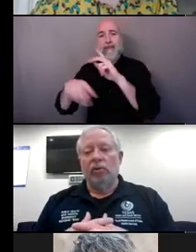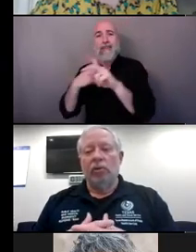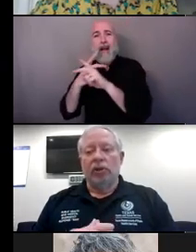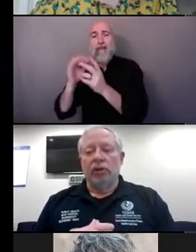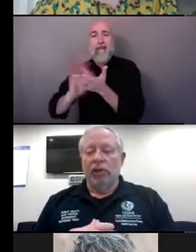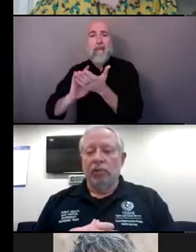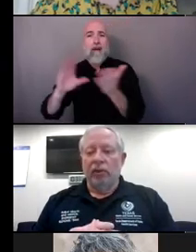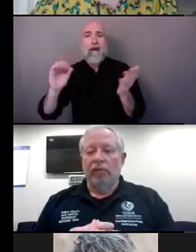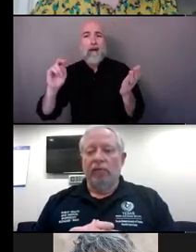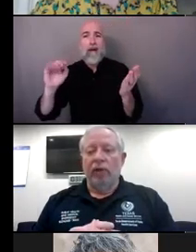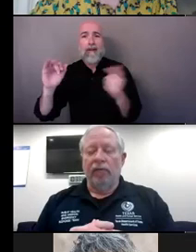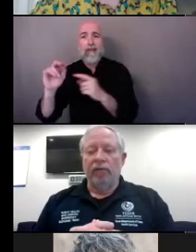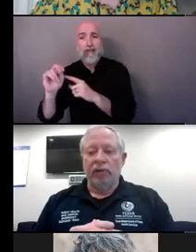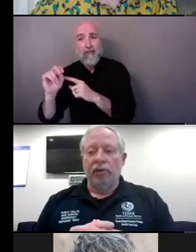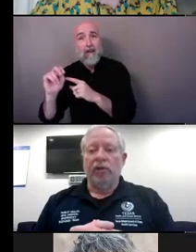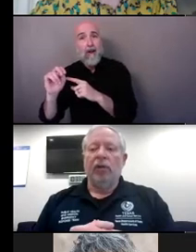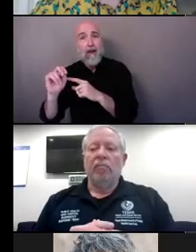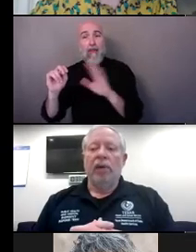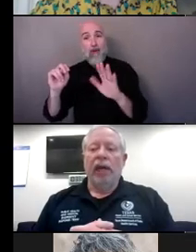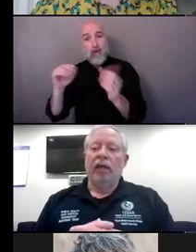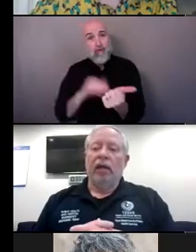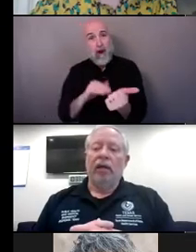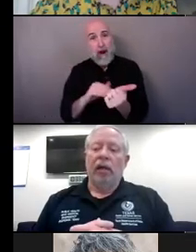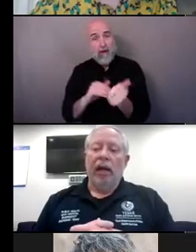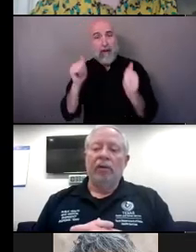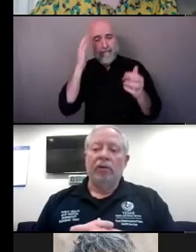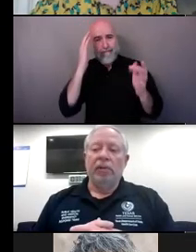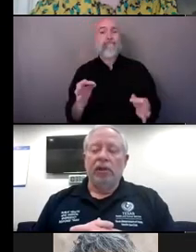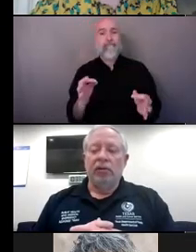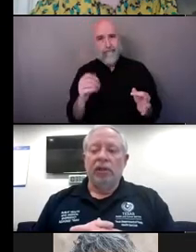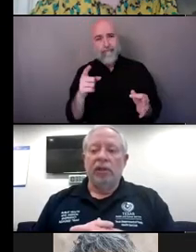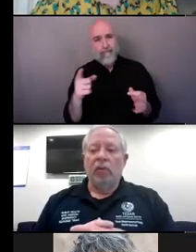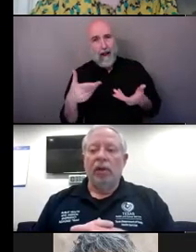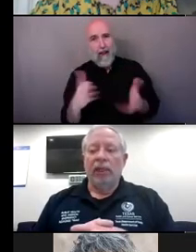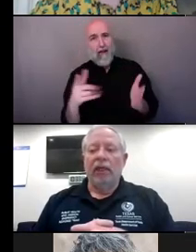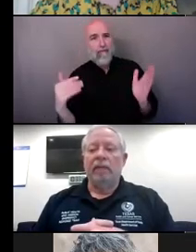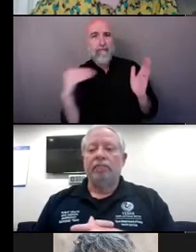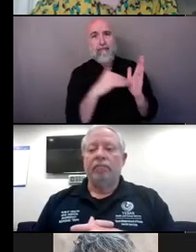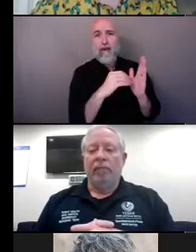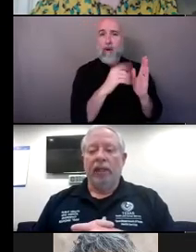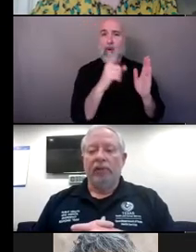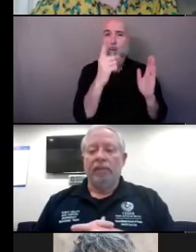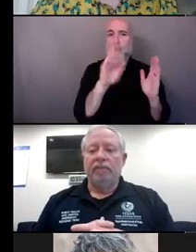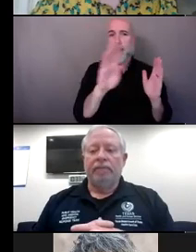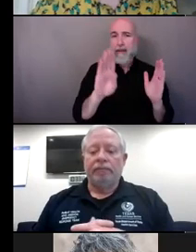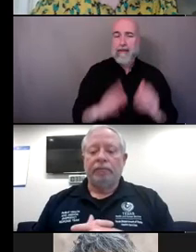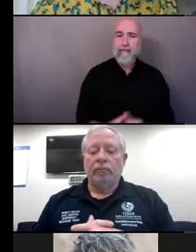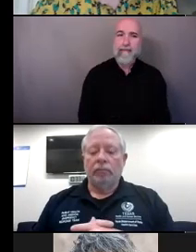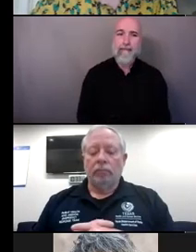conditions which, in the judgment of your physician, may allow you to be included in the 1B